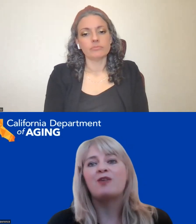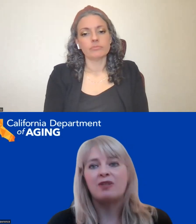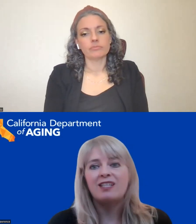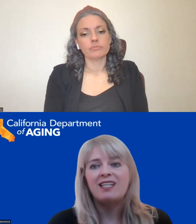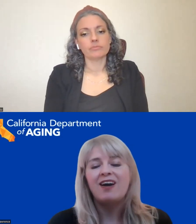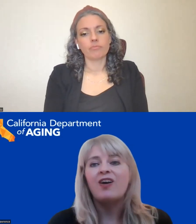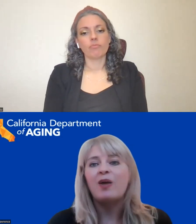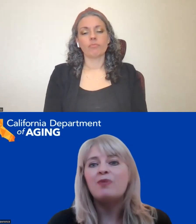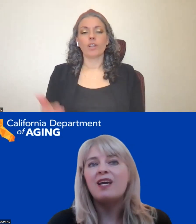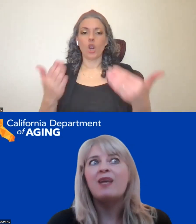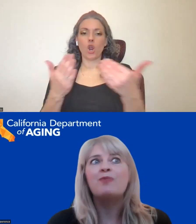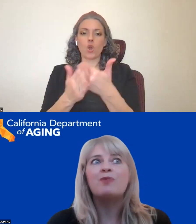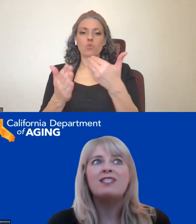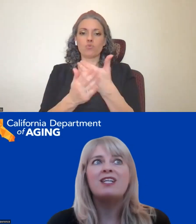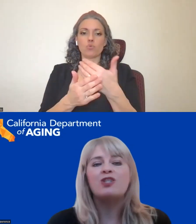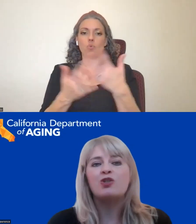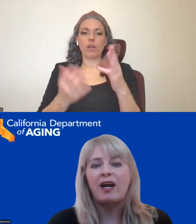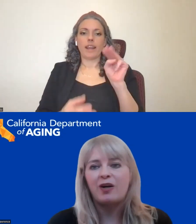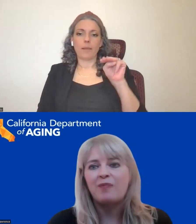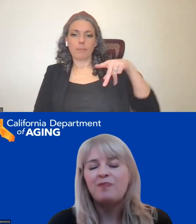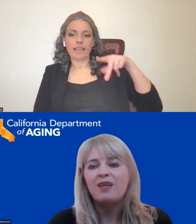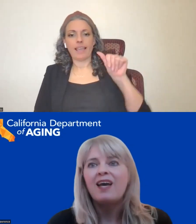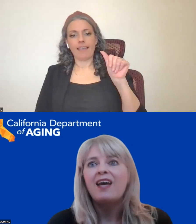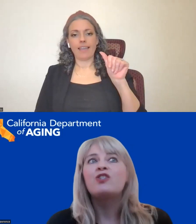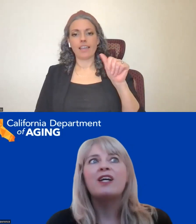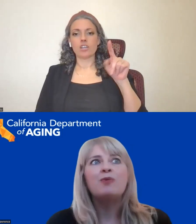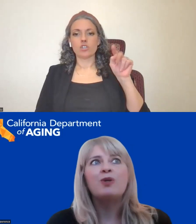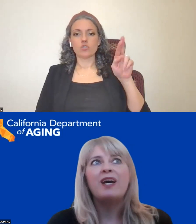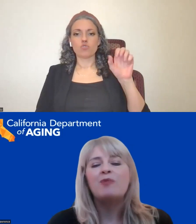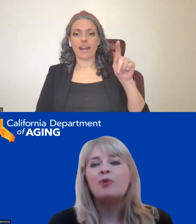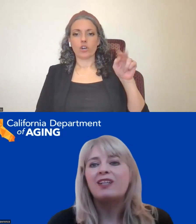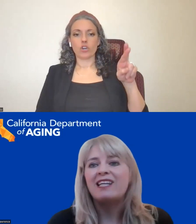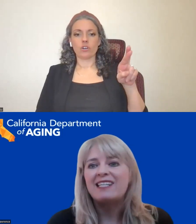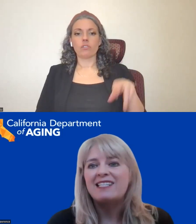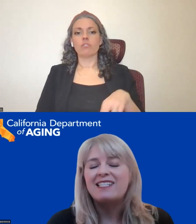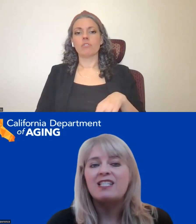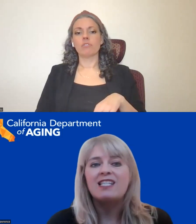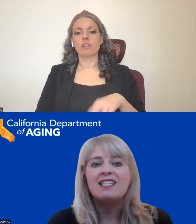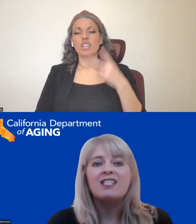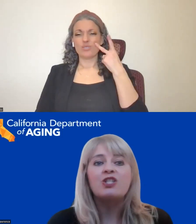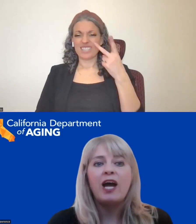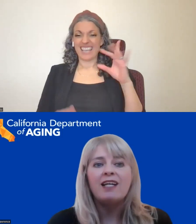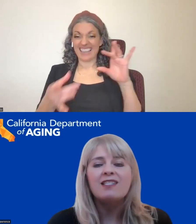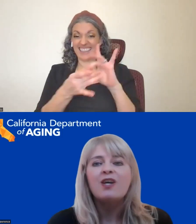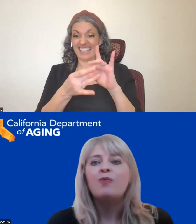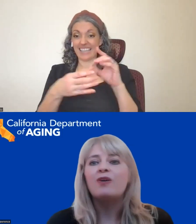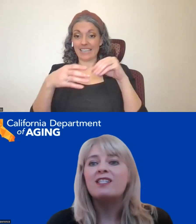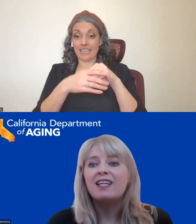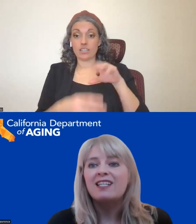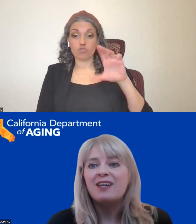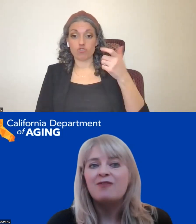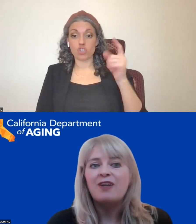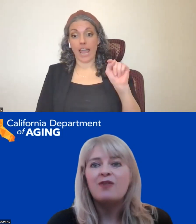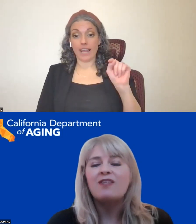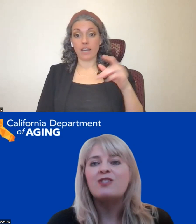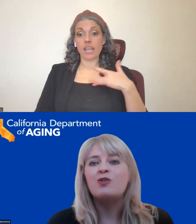of accountability, our MPA implementation tracker. Jackie will go ahead and put a link into this into the chat. We are